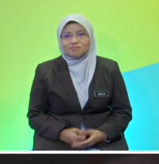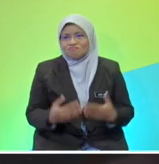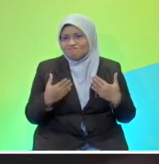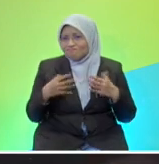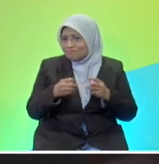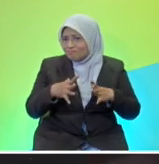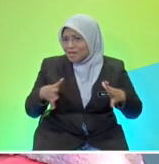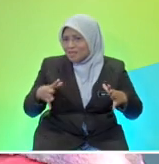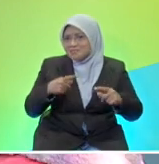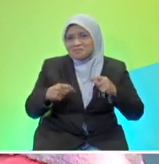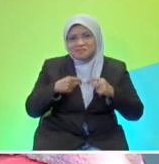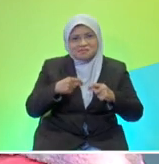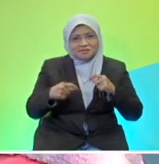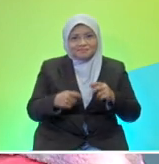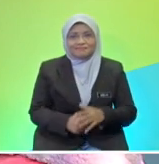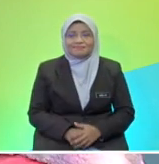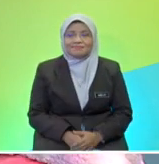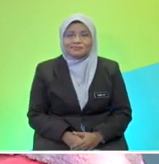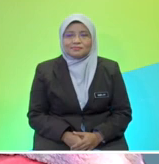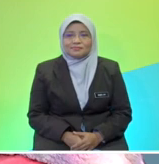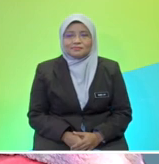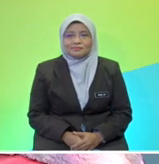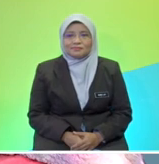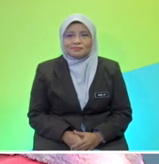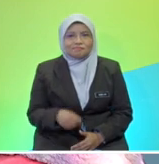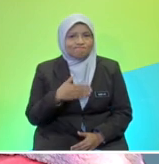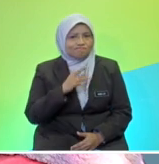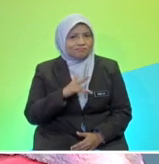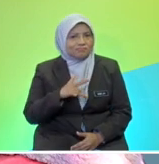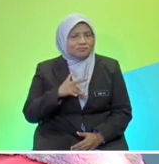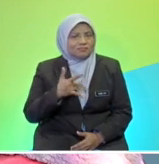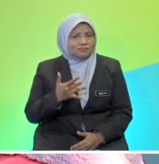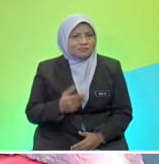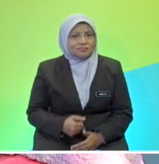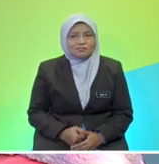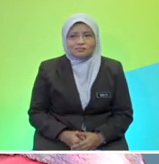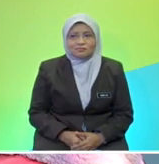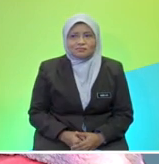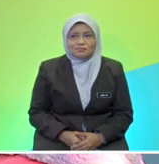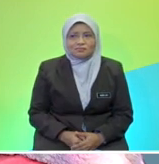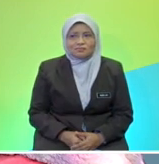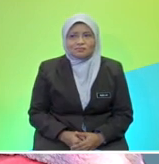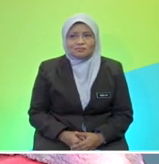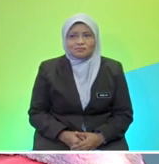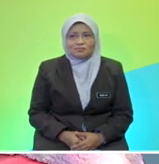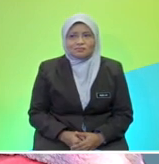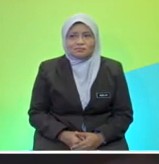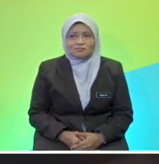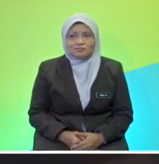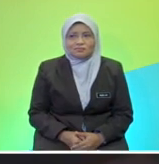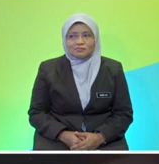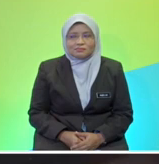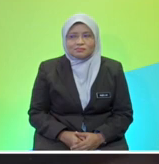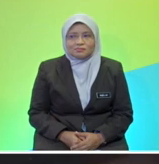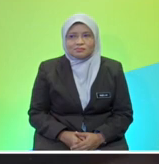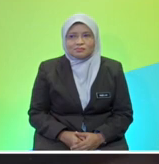Okay, I love this. Okay, I think you don't have this at home. I don't have this at home. Okay, what let me put it back. What